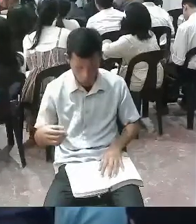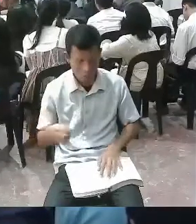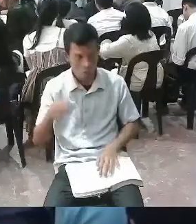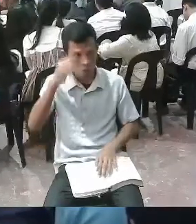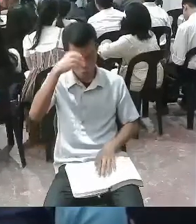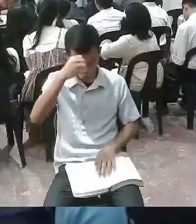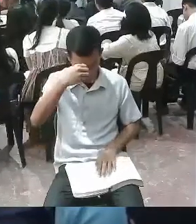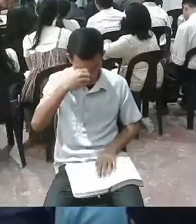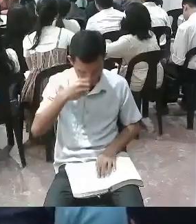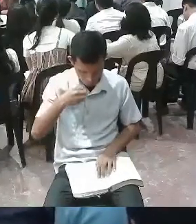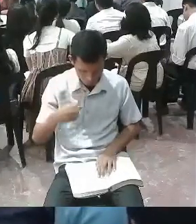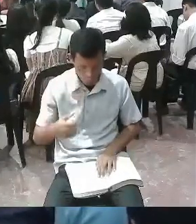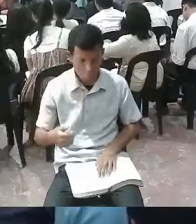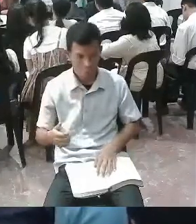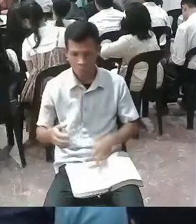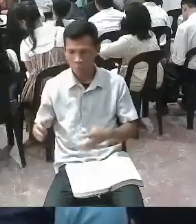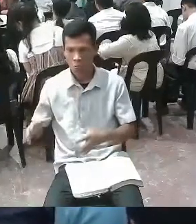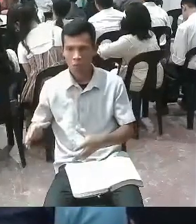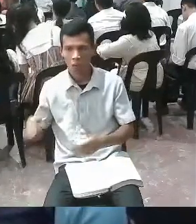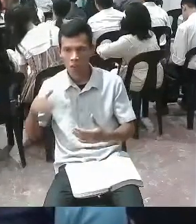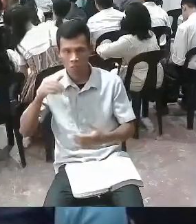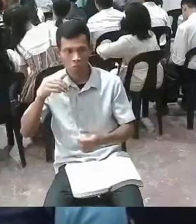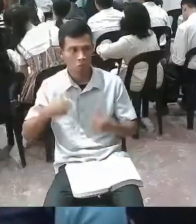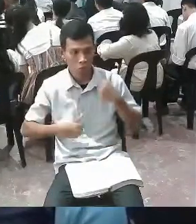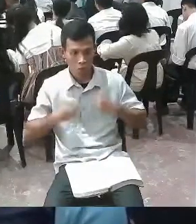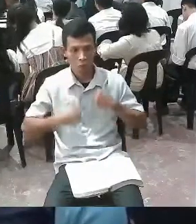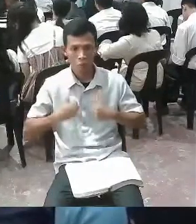street below and Bathsheba's taking a bath.